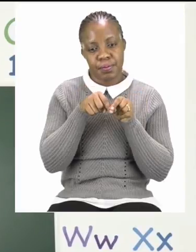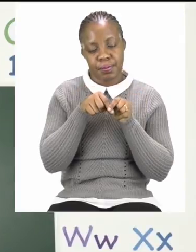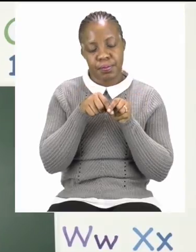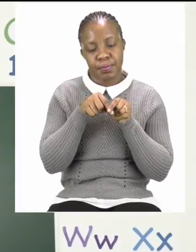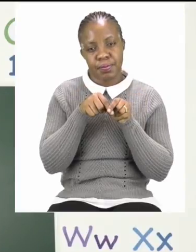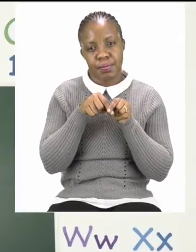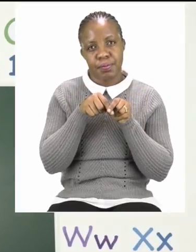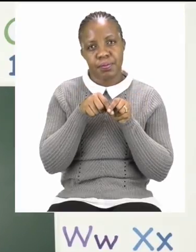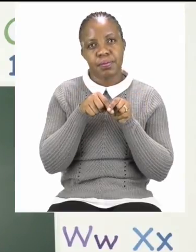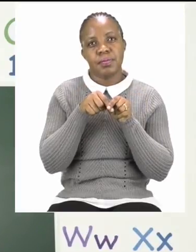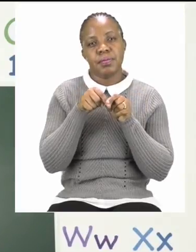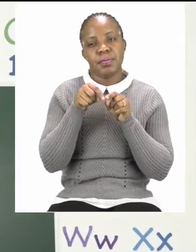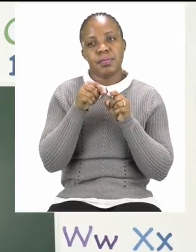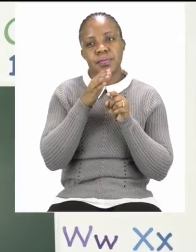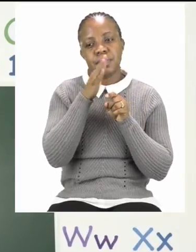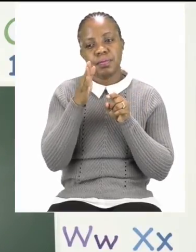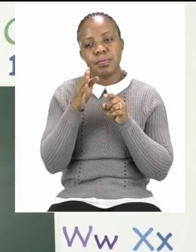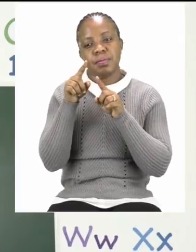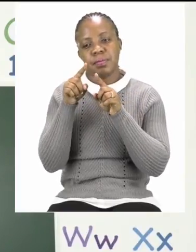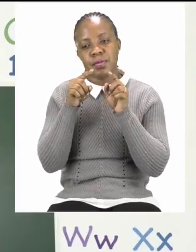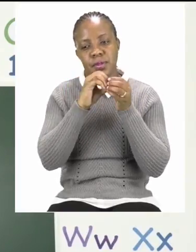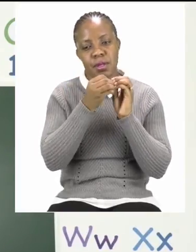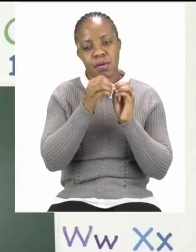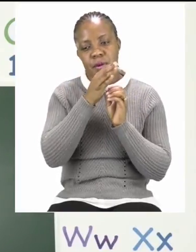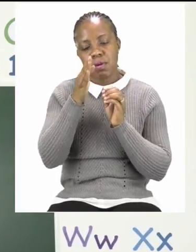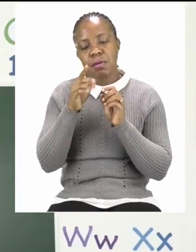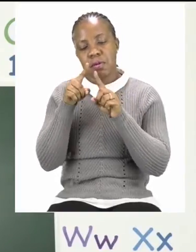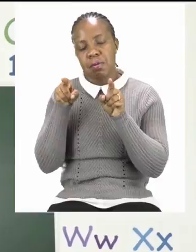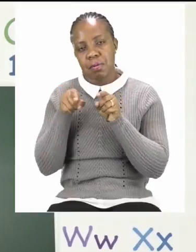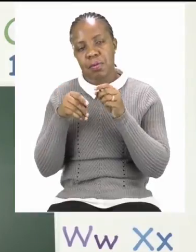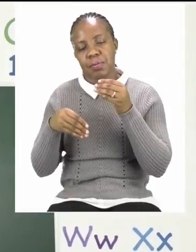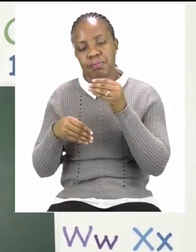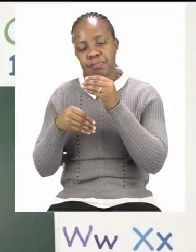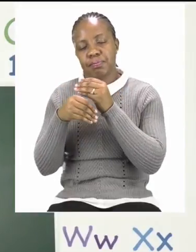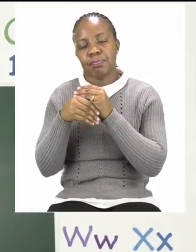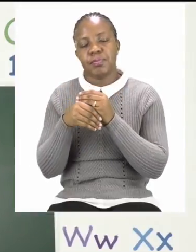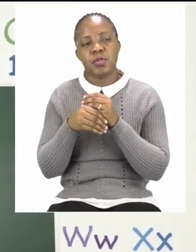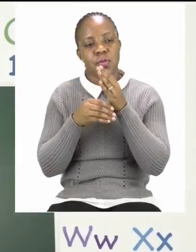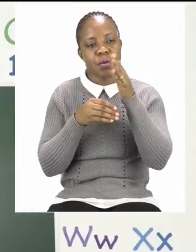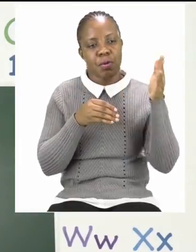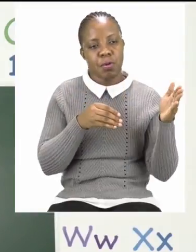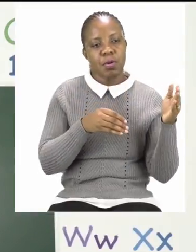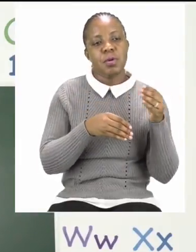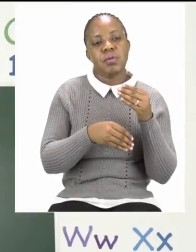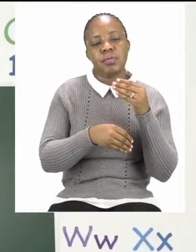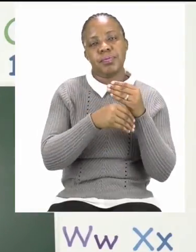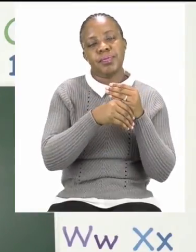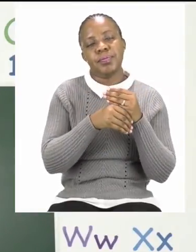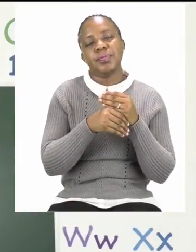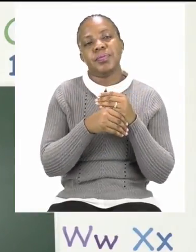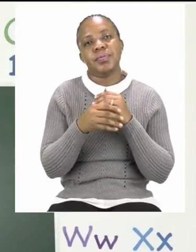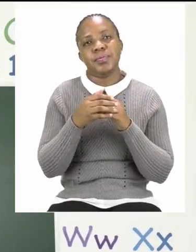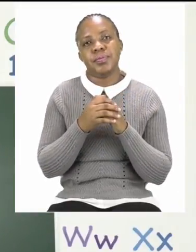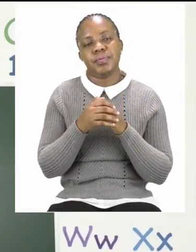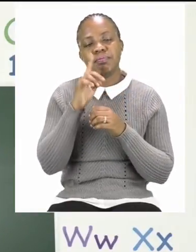will see you after you have tried this exercise by yourselves. Take care, and we'll see